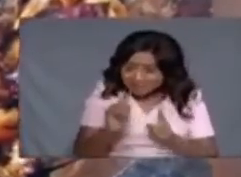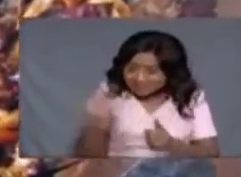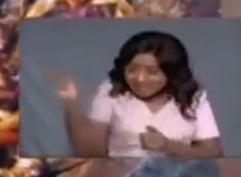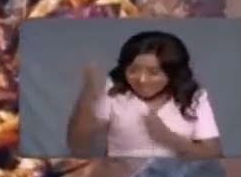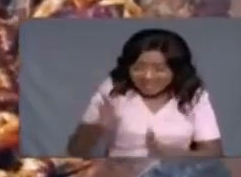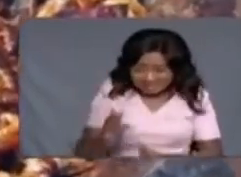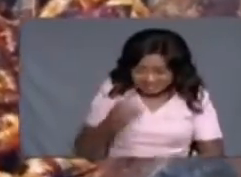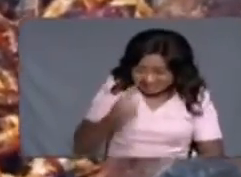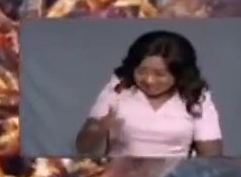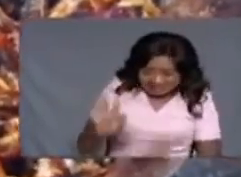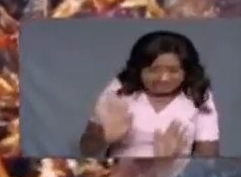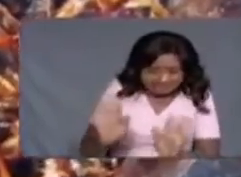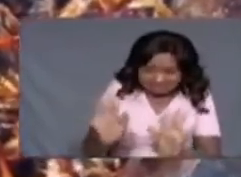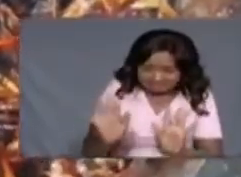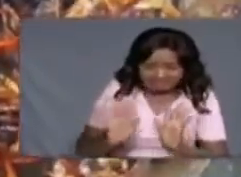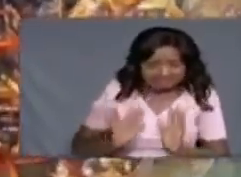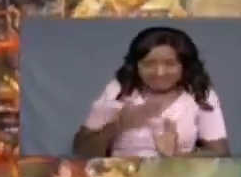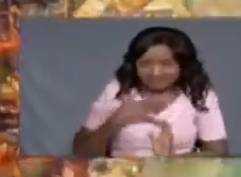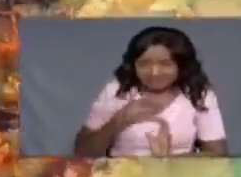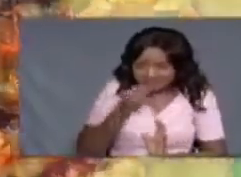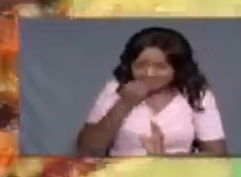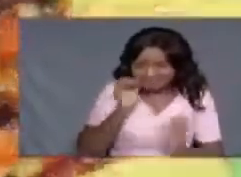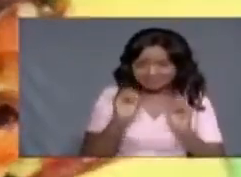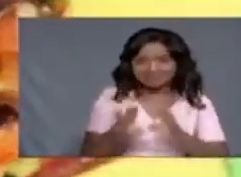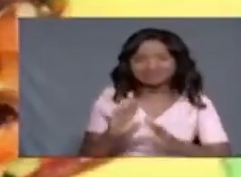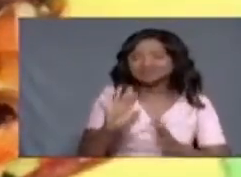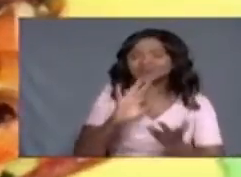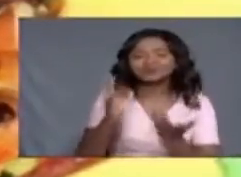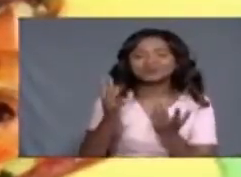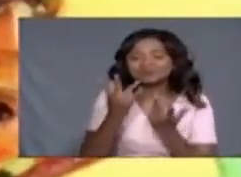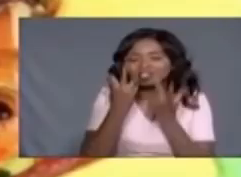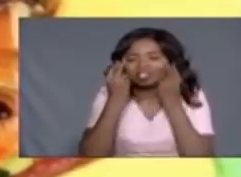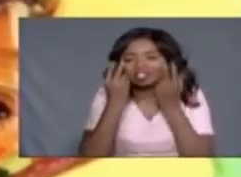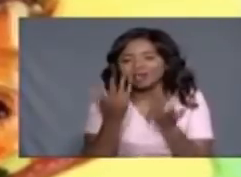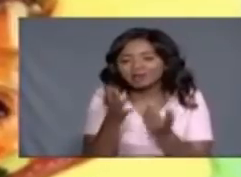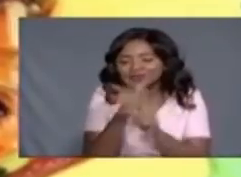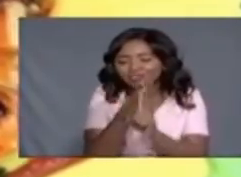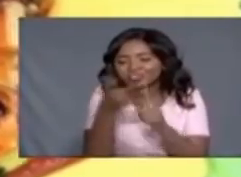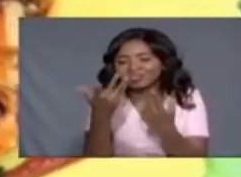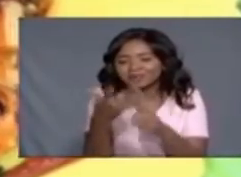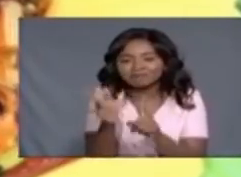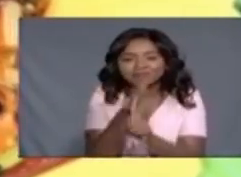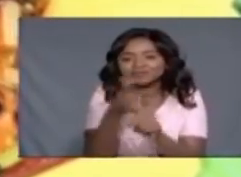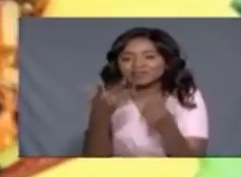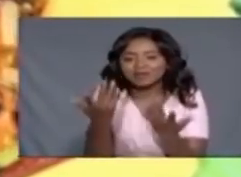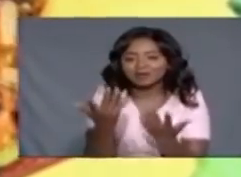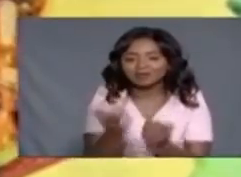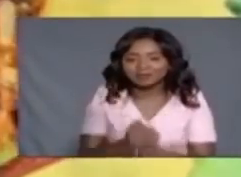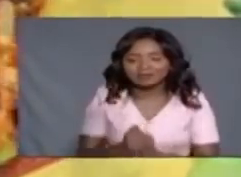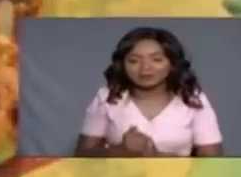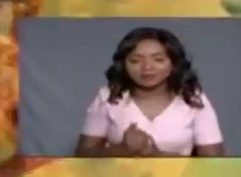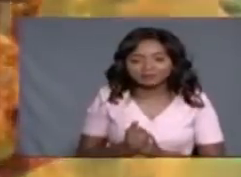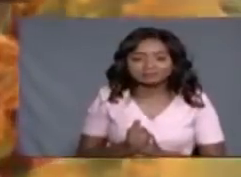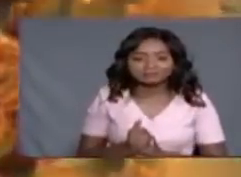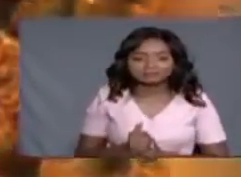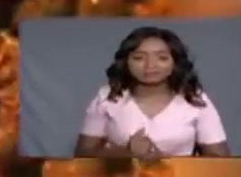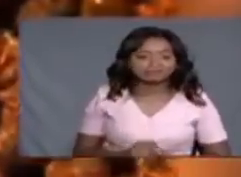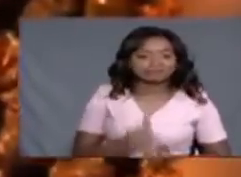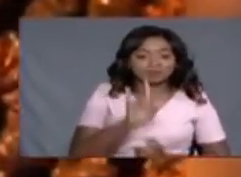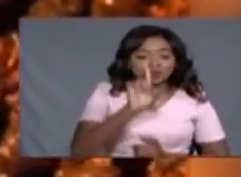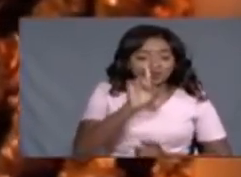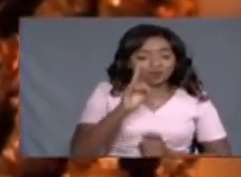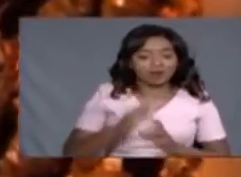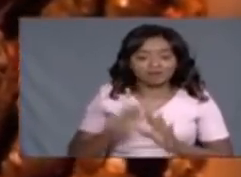choice food. So how do you get them to go in that direction? Okay. One of my members of our